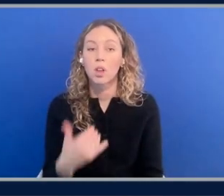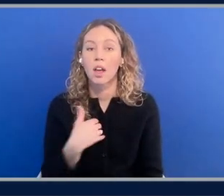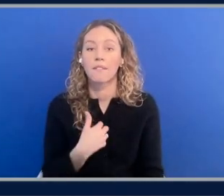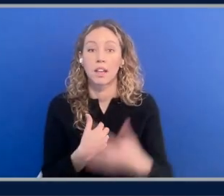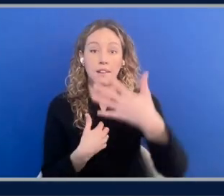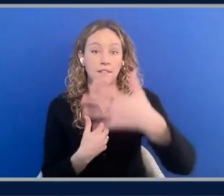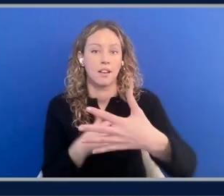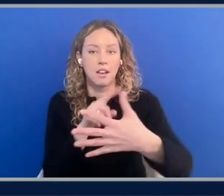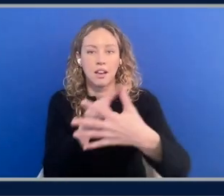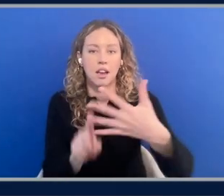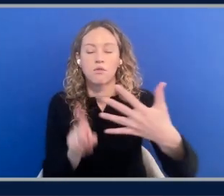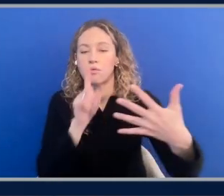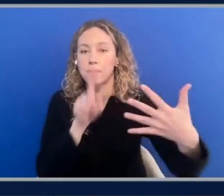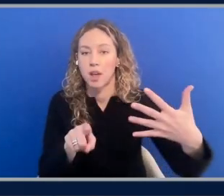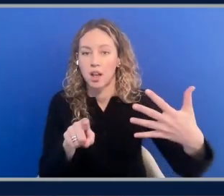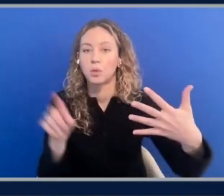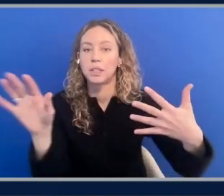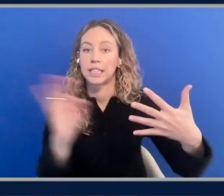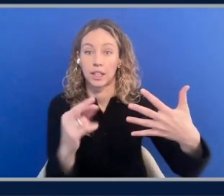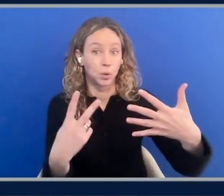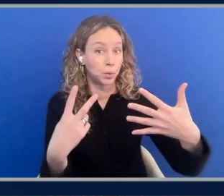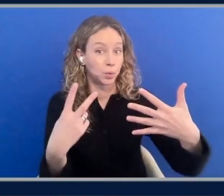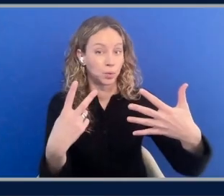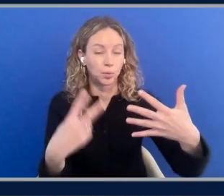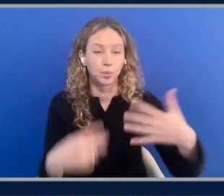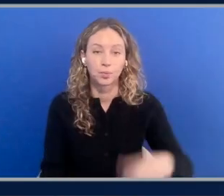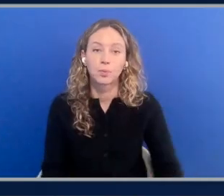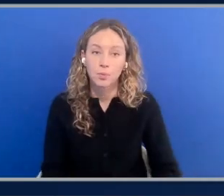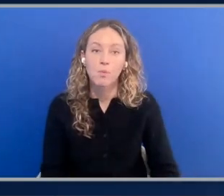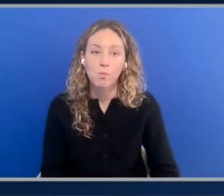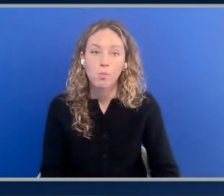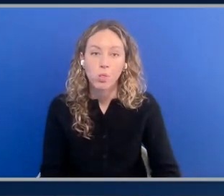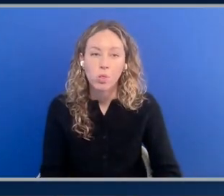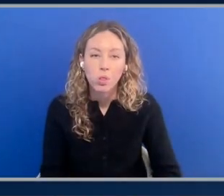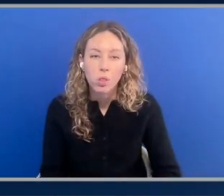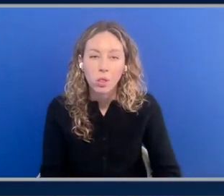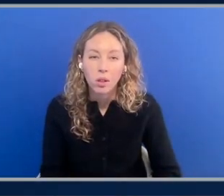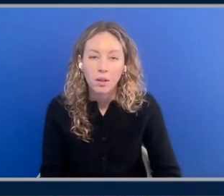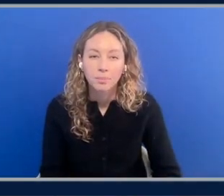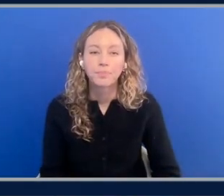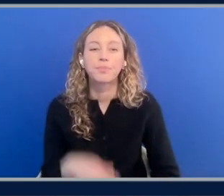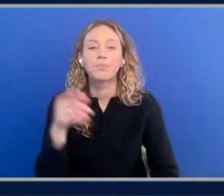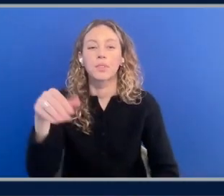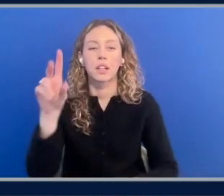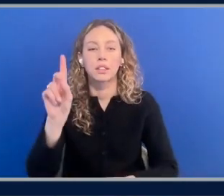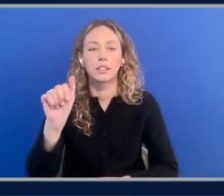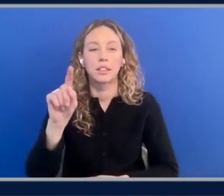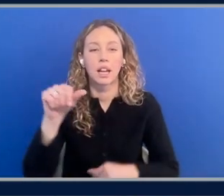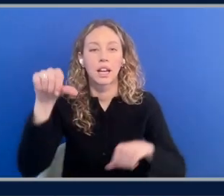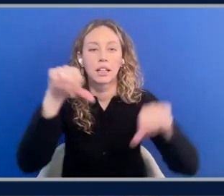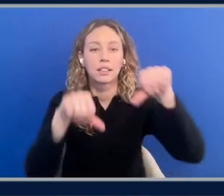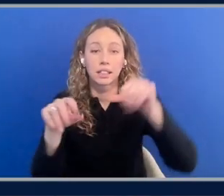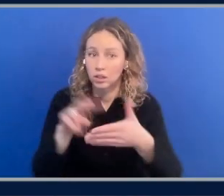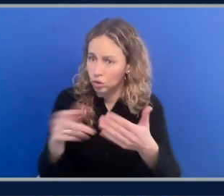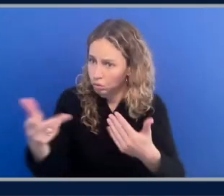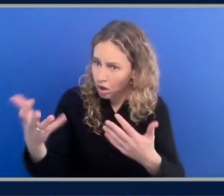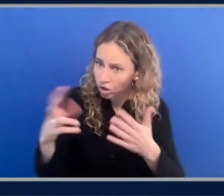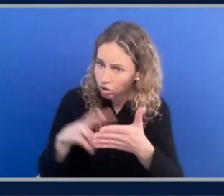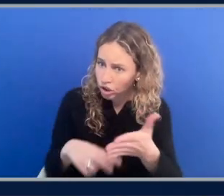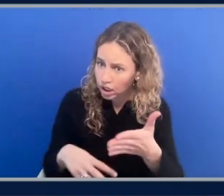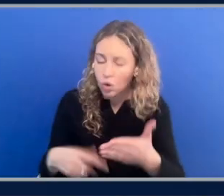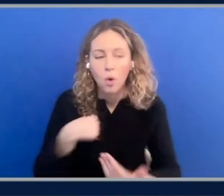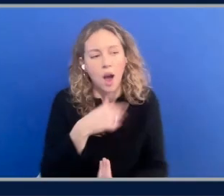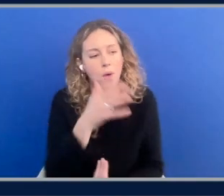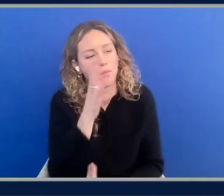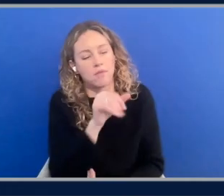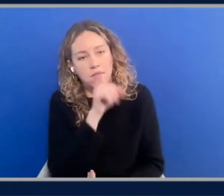and it's telling us to select 2. Okay. Okay. So a data science team. Do you want to read this one? I'd love to read this one.